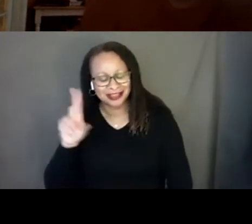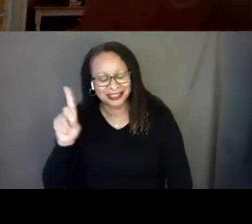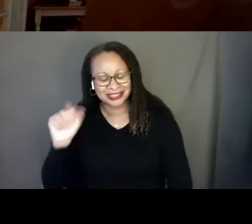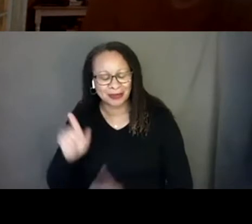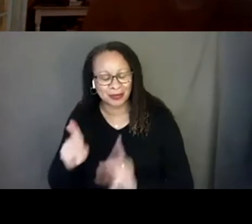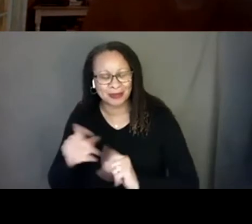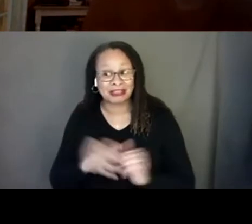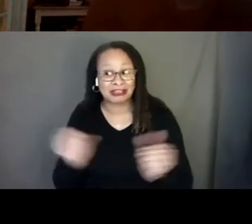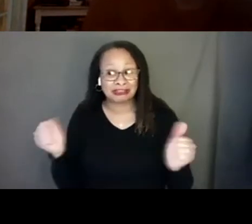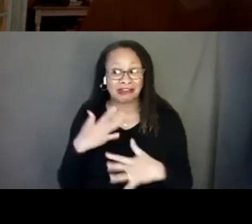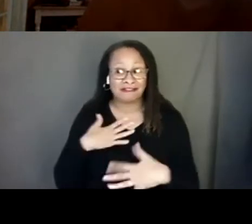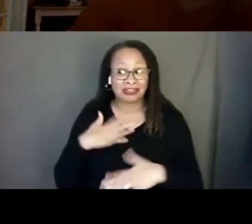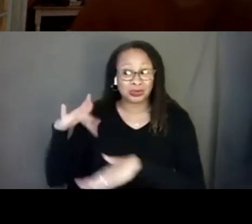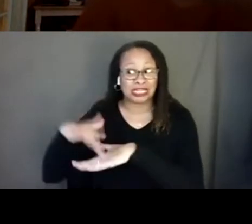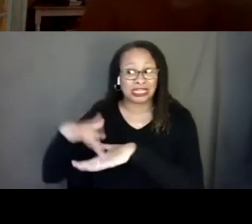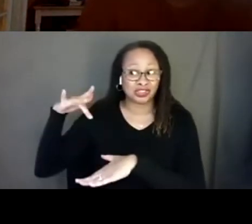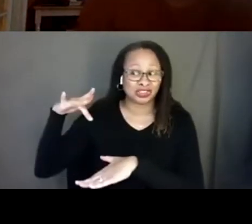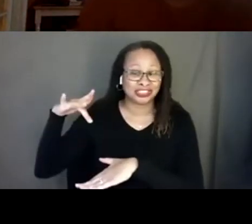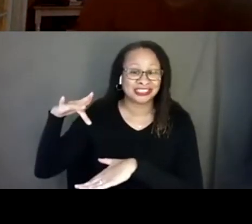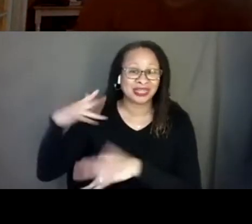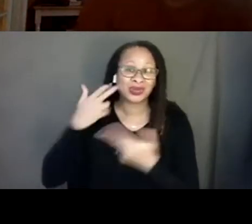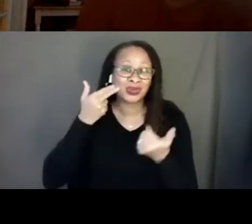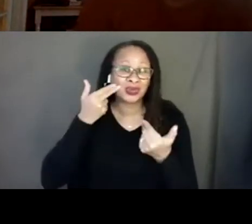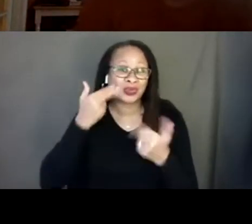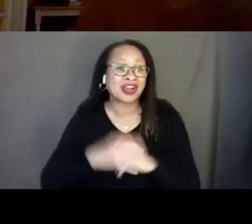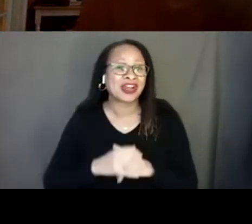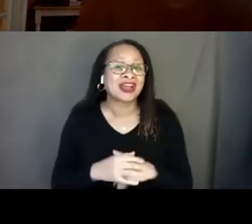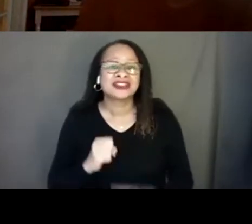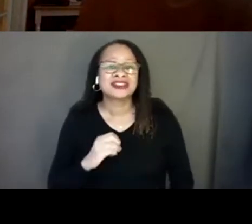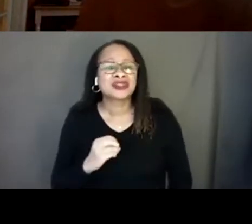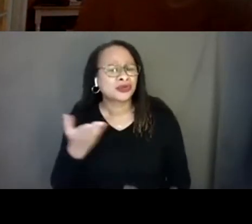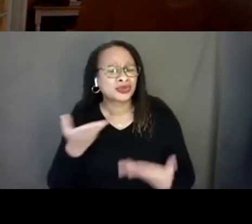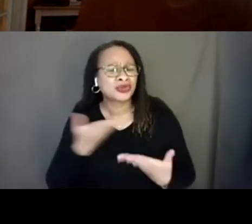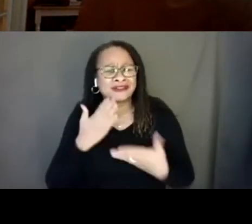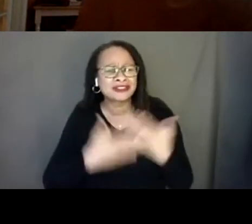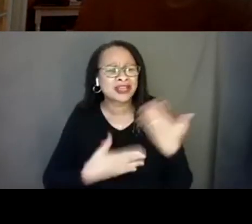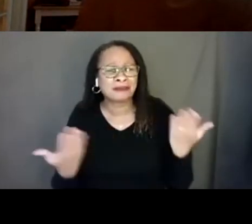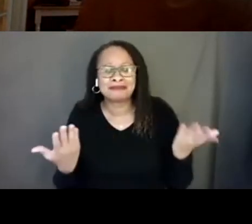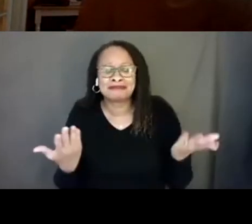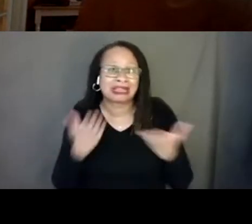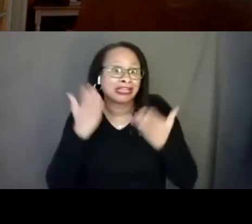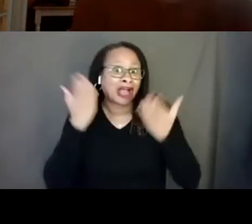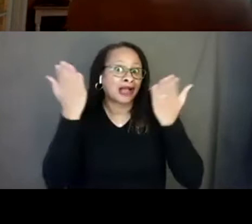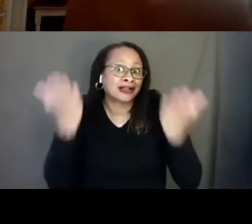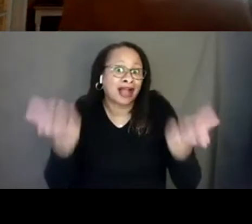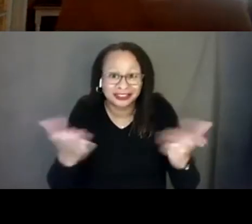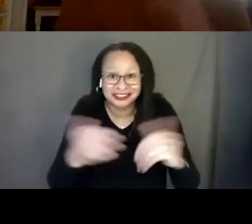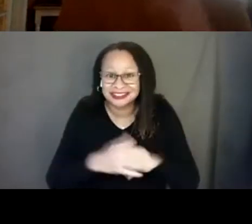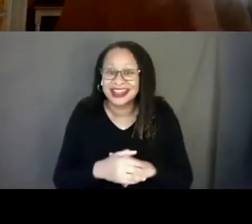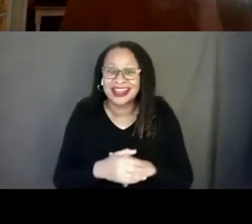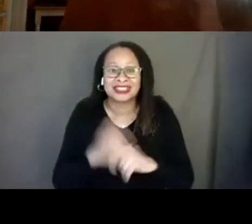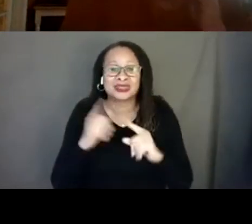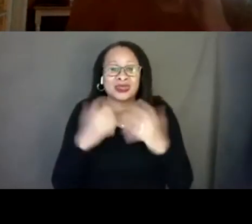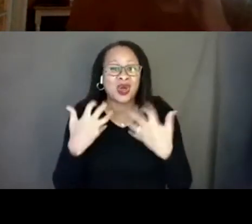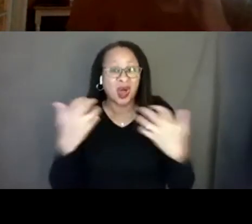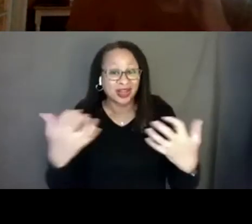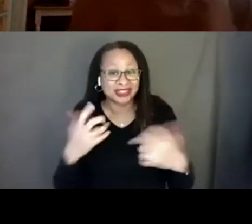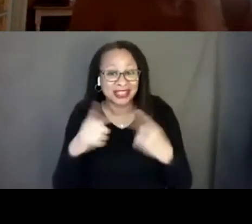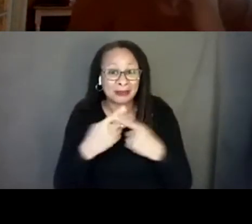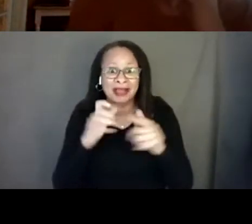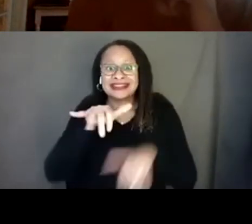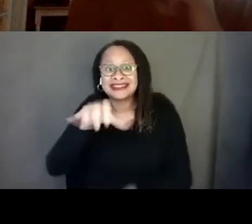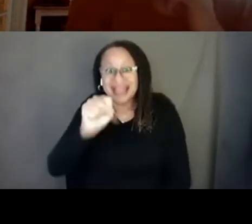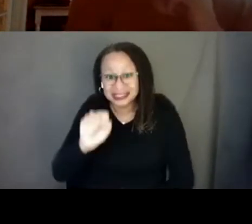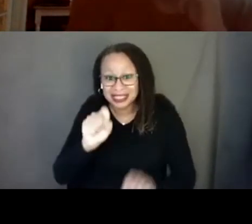terrified to touch. So do you want to give some pointers to the audience out there about, yes, we need to